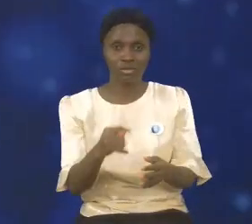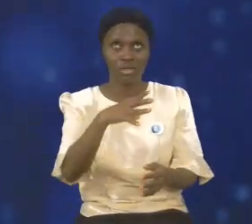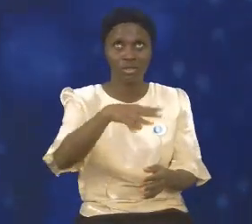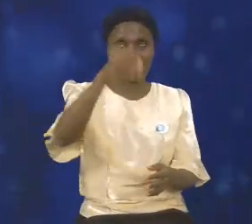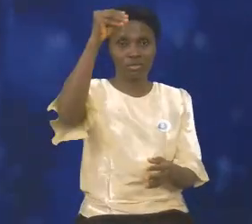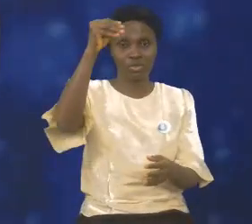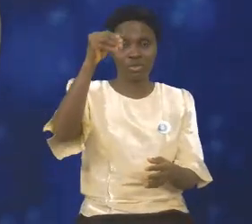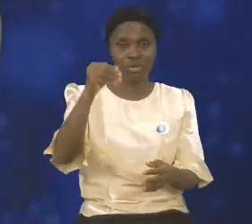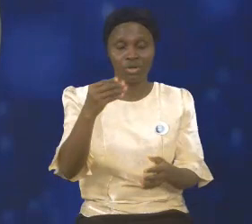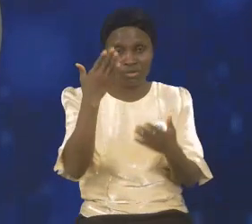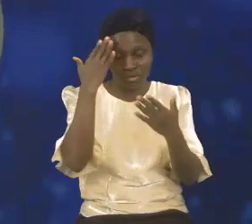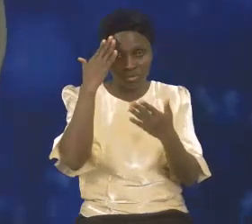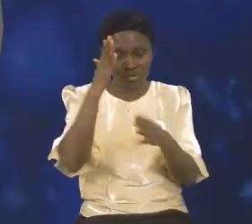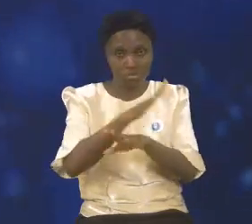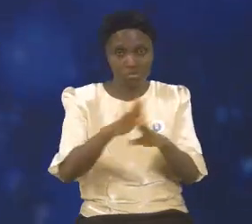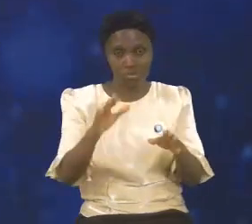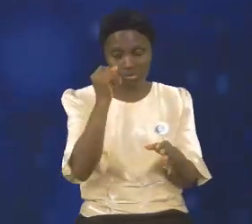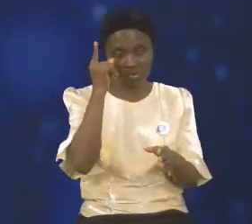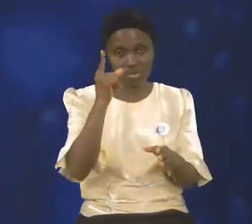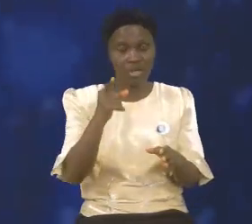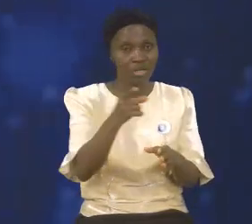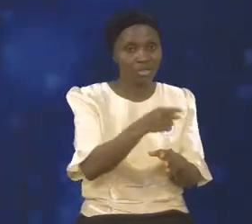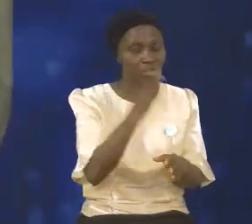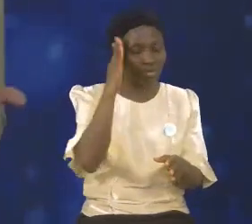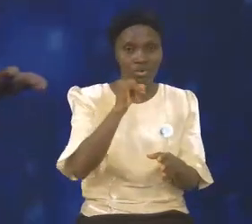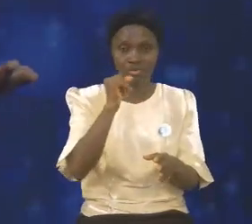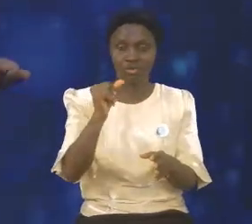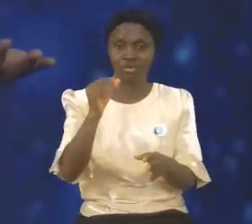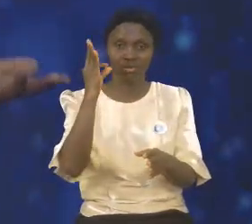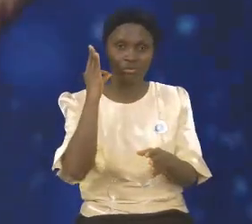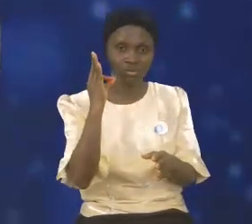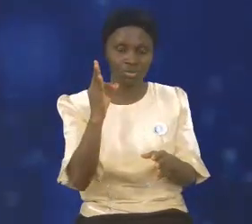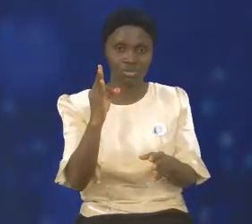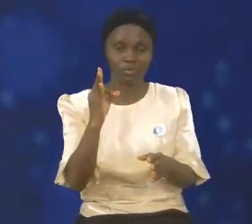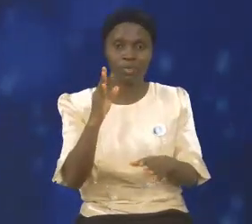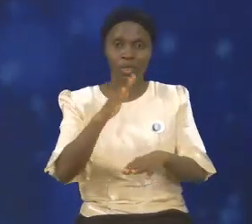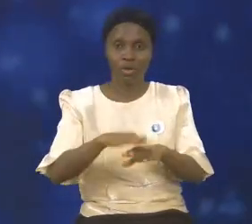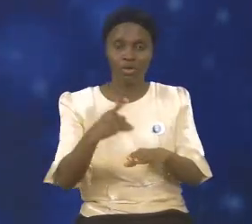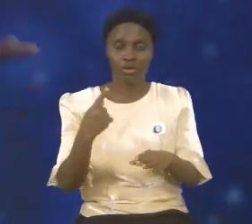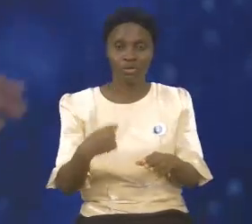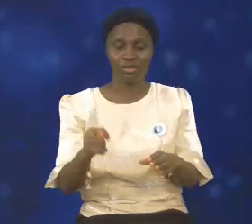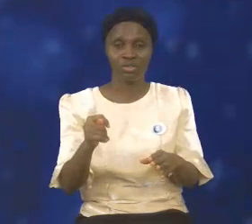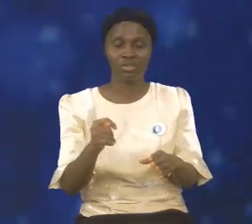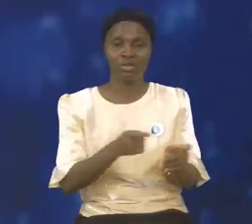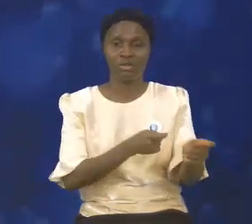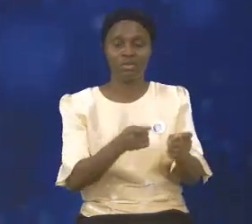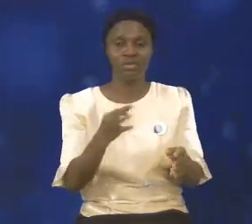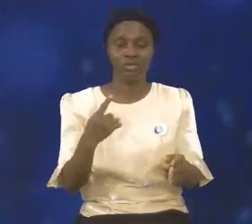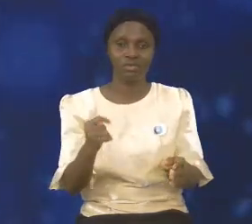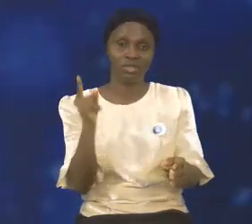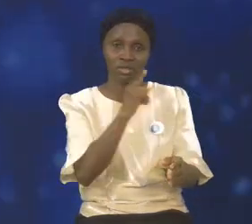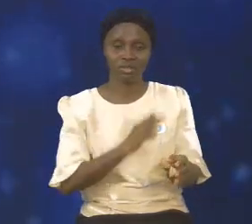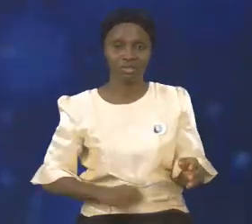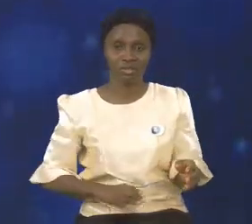king. They'll not emphasize the reign of the Antichrist. They'll know virtually nothing about